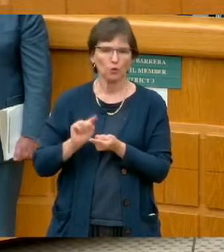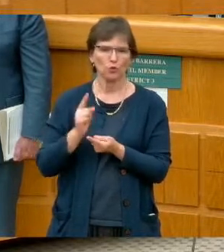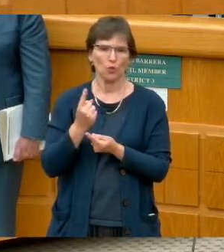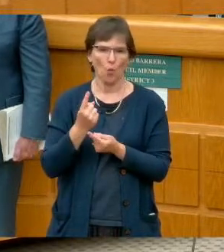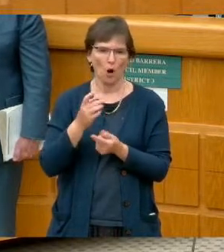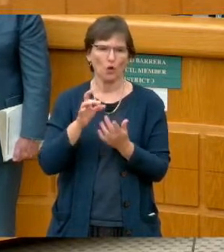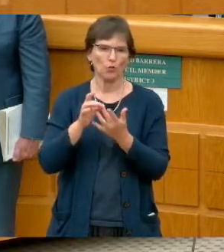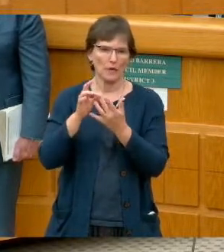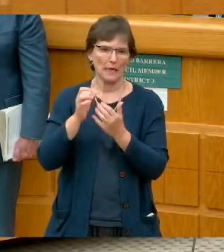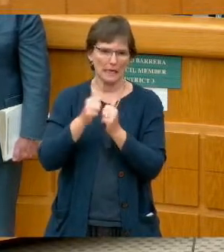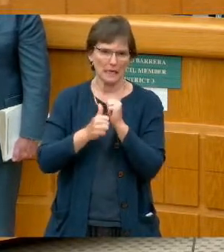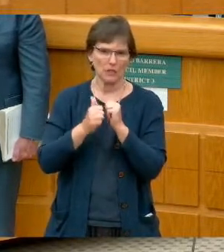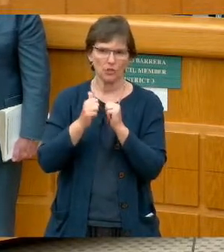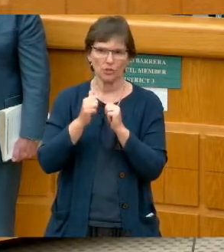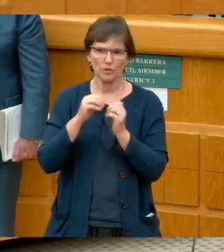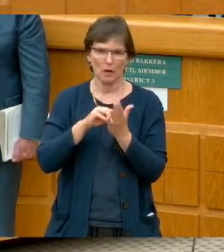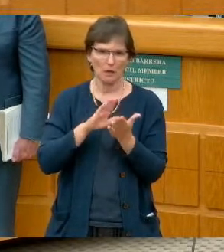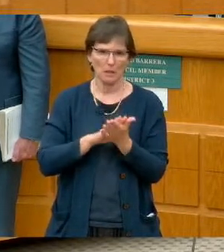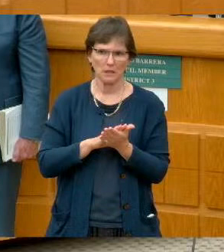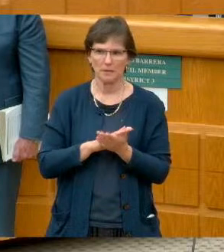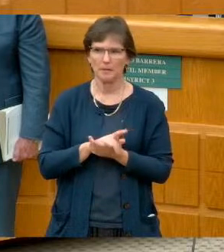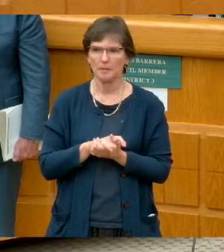this for the last 3 days.